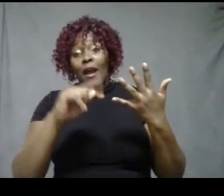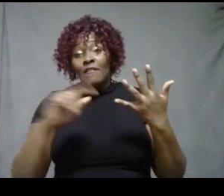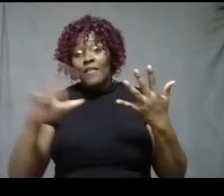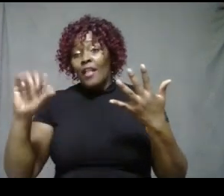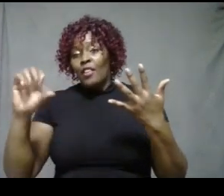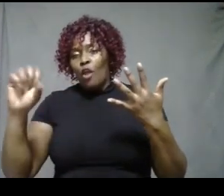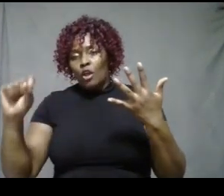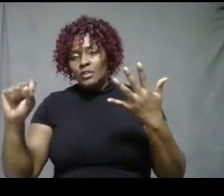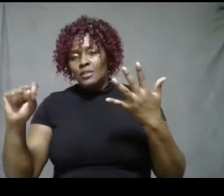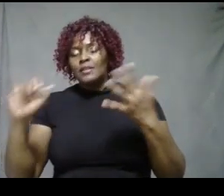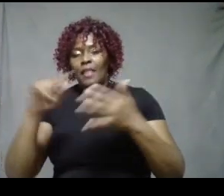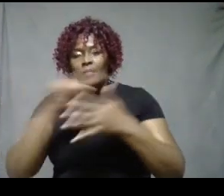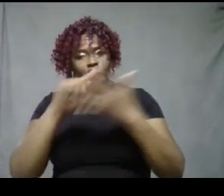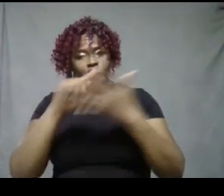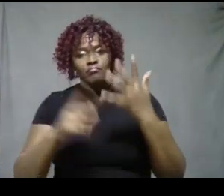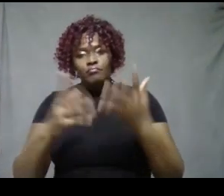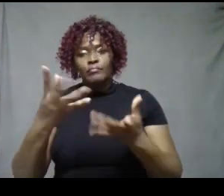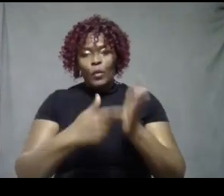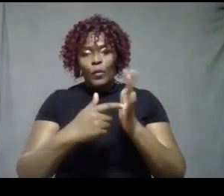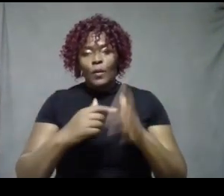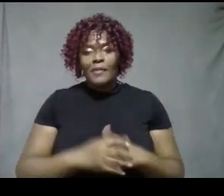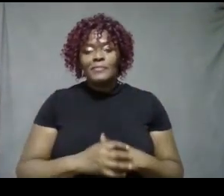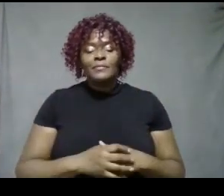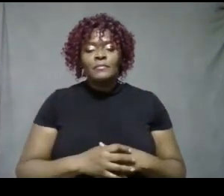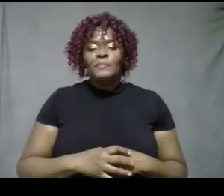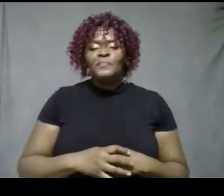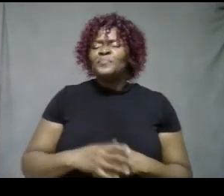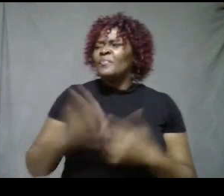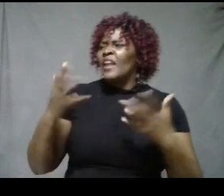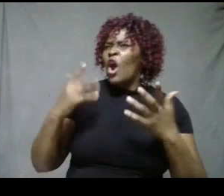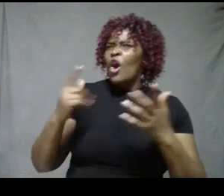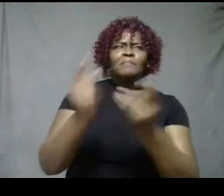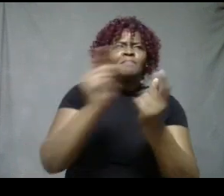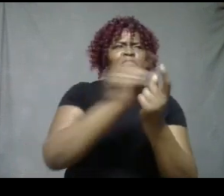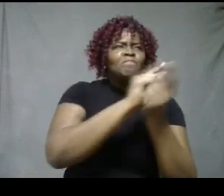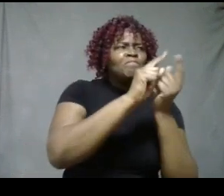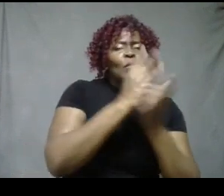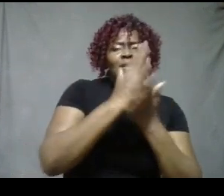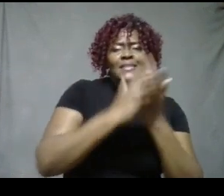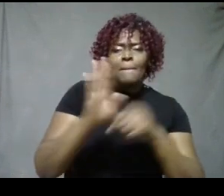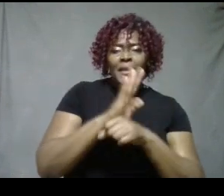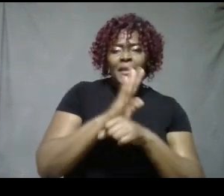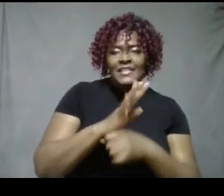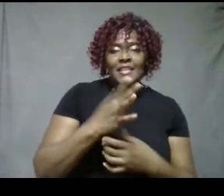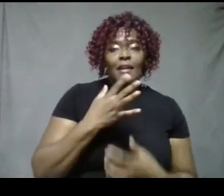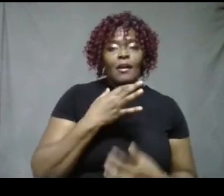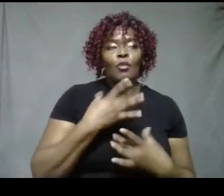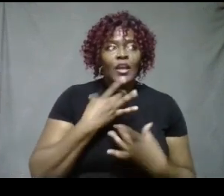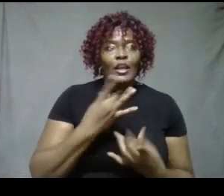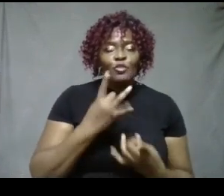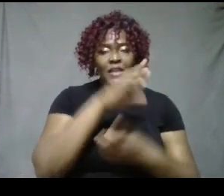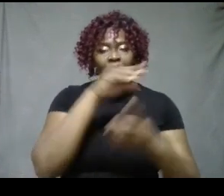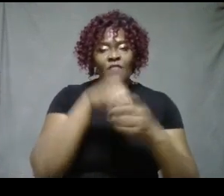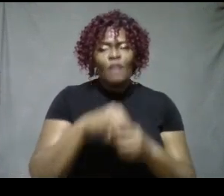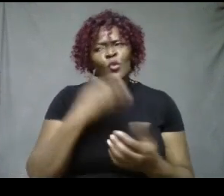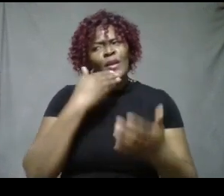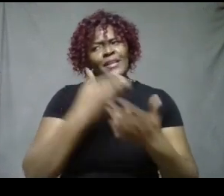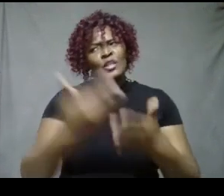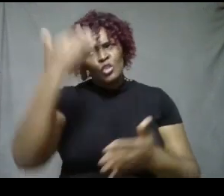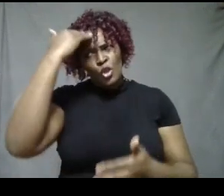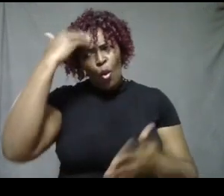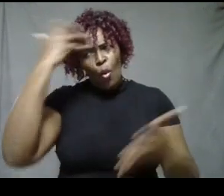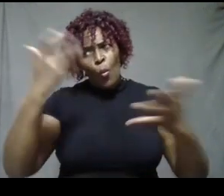well. And I've already spoken to a few business owners that are interested in applying to this grant, so it's good to know the requirement that if you've